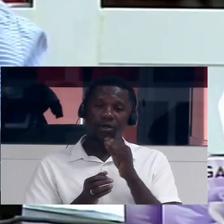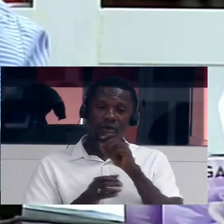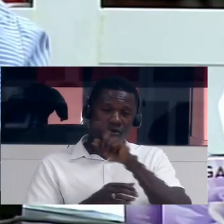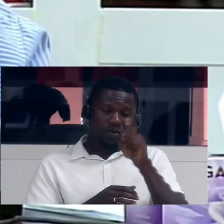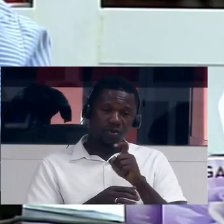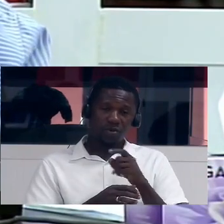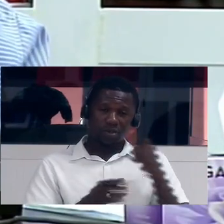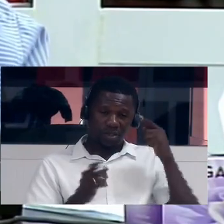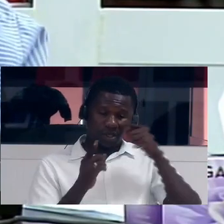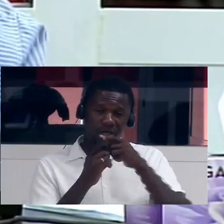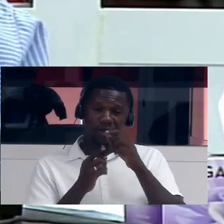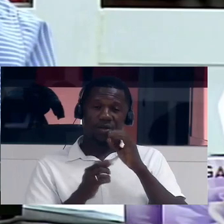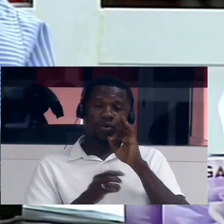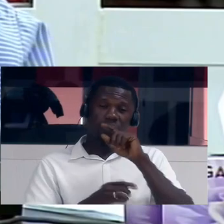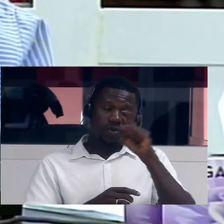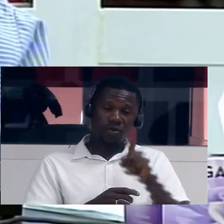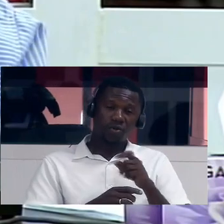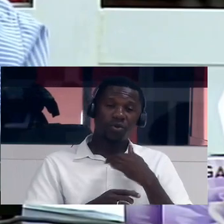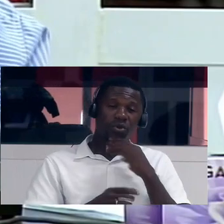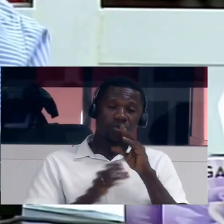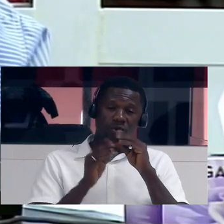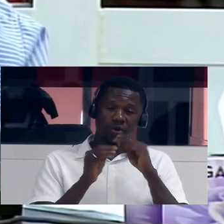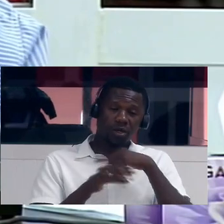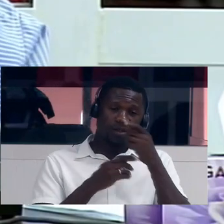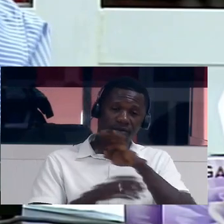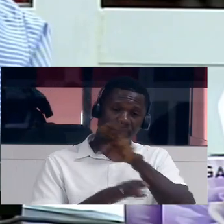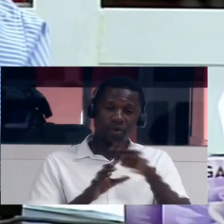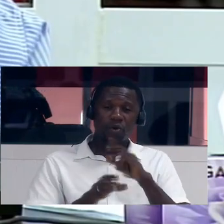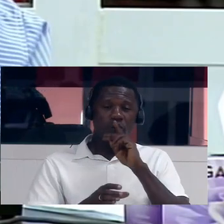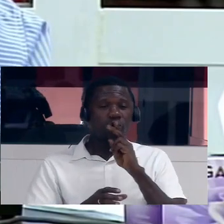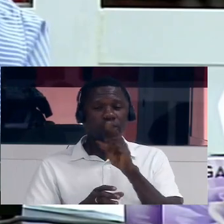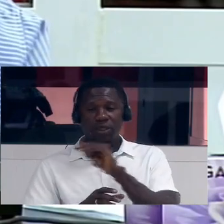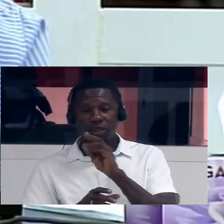a family. Who did this? Who did that? You don't have an answer, counsel.